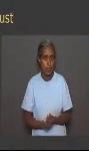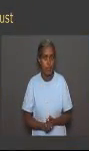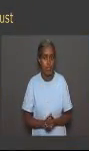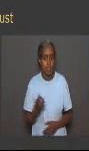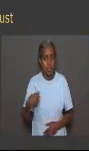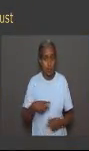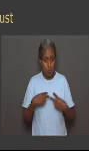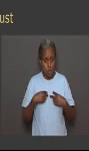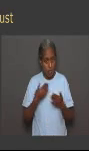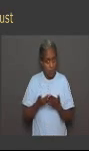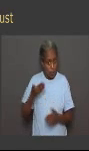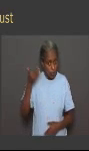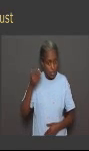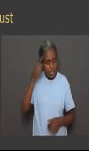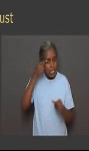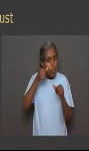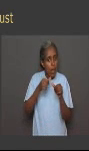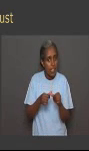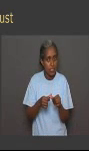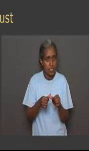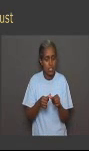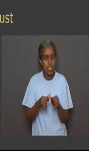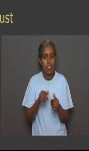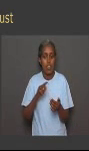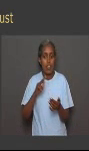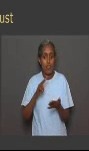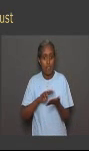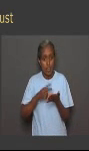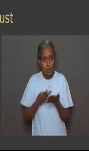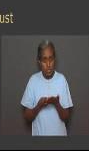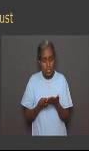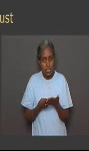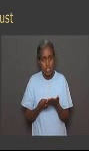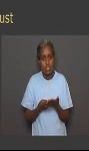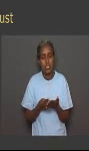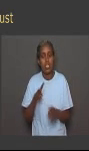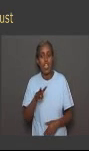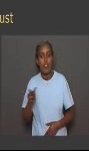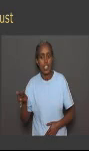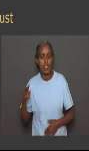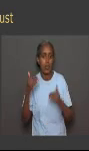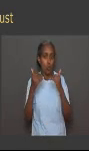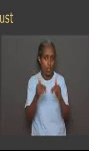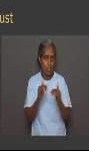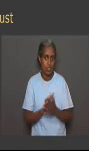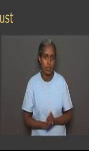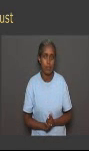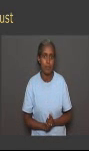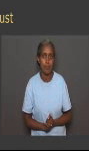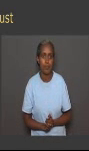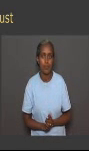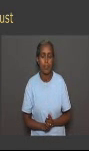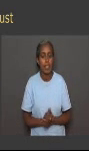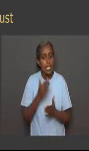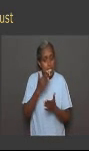have already been reminded that velocity is a vector quantity.